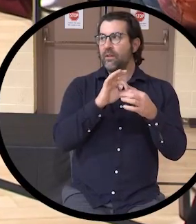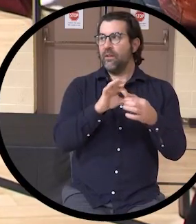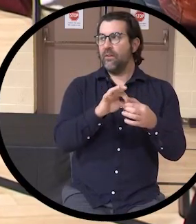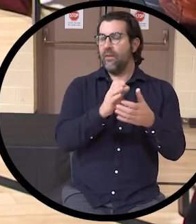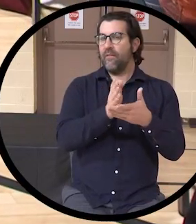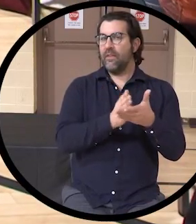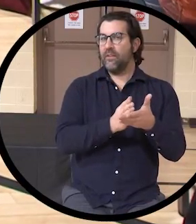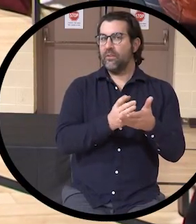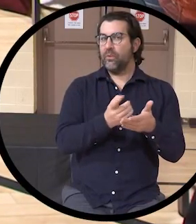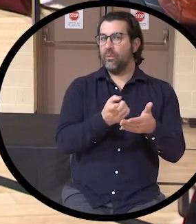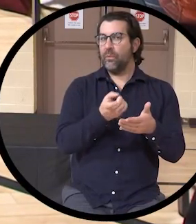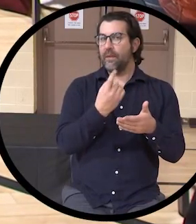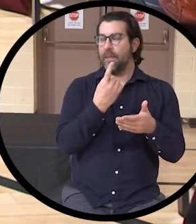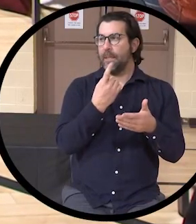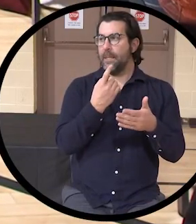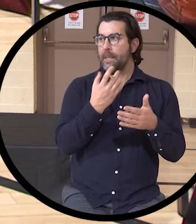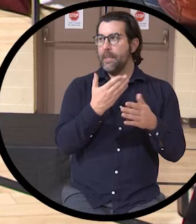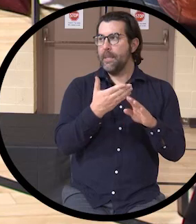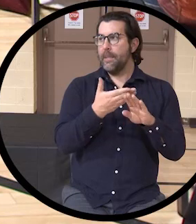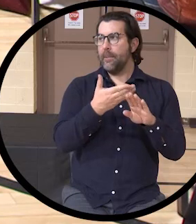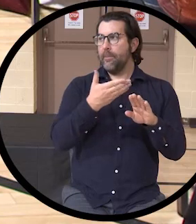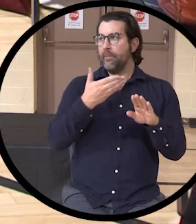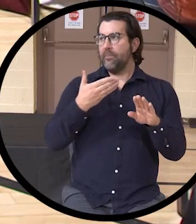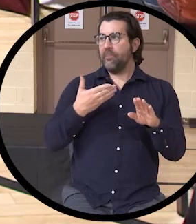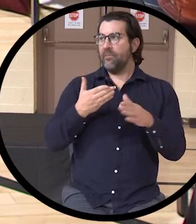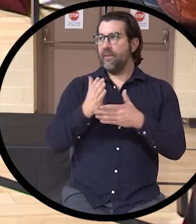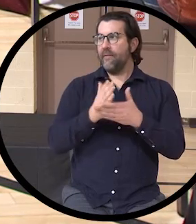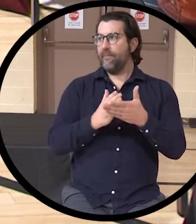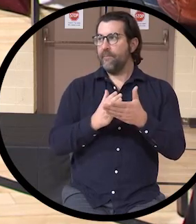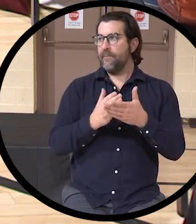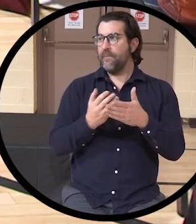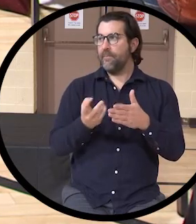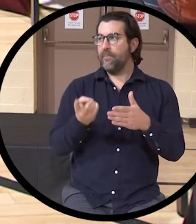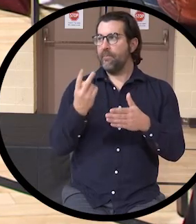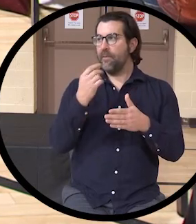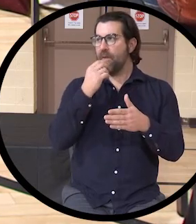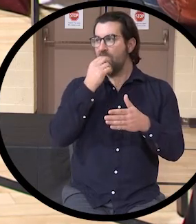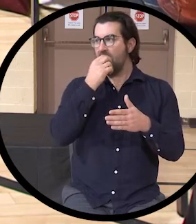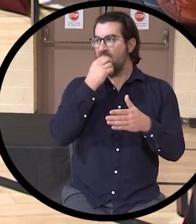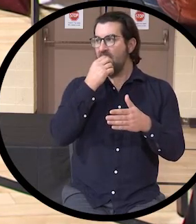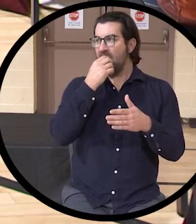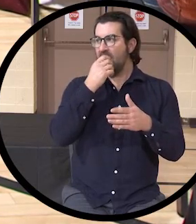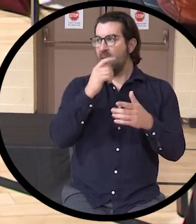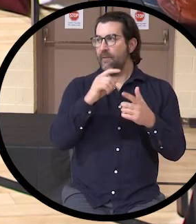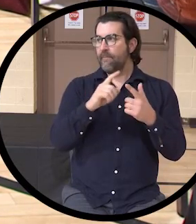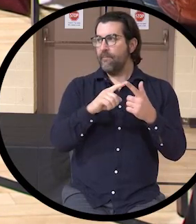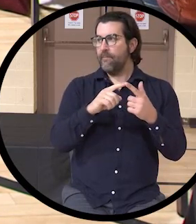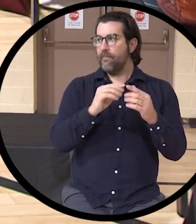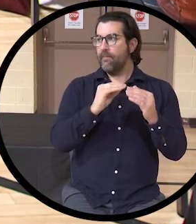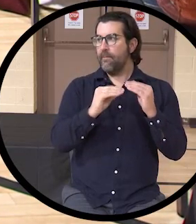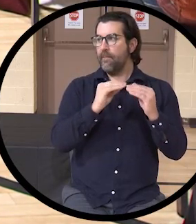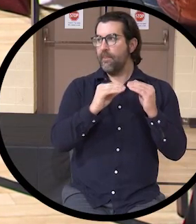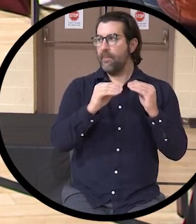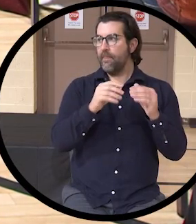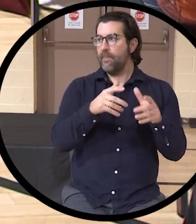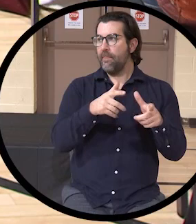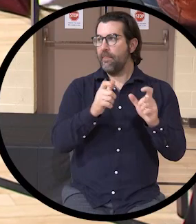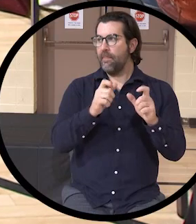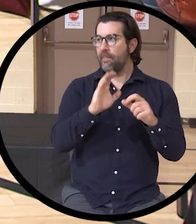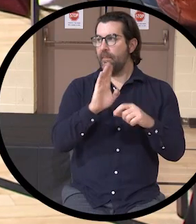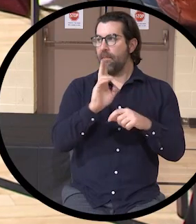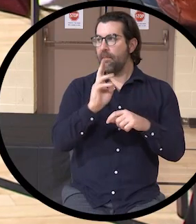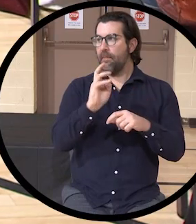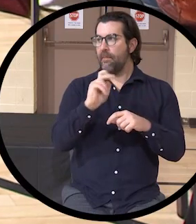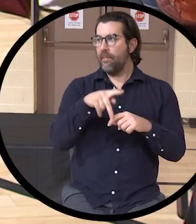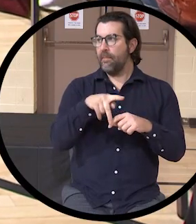phase 1. Before you guys move on to phase 2, what are you guys coming back and fixing the speed bump on phase 1? My